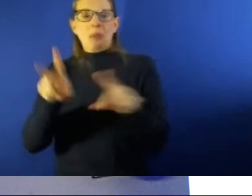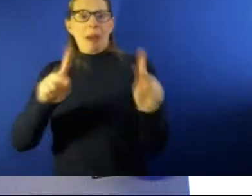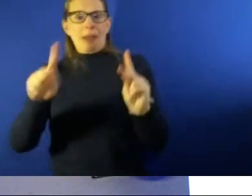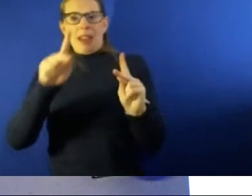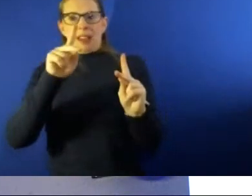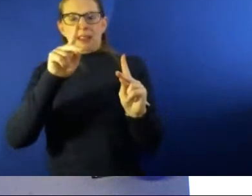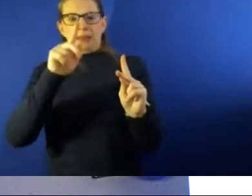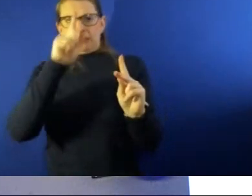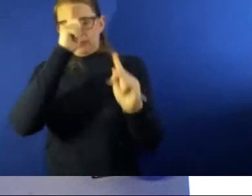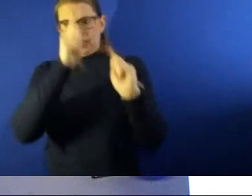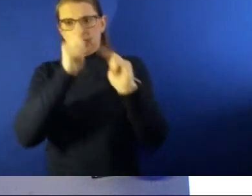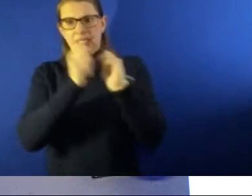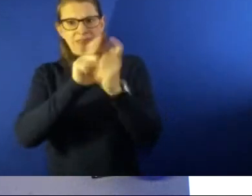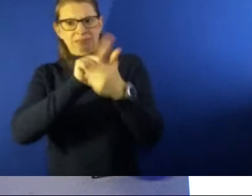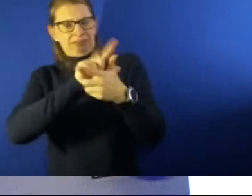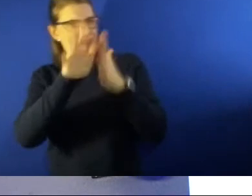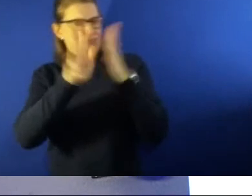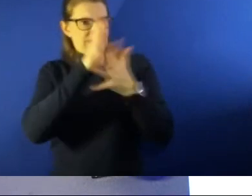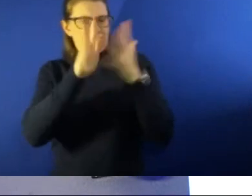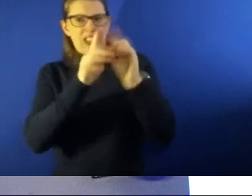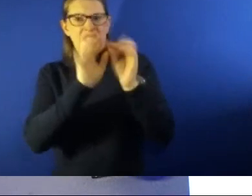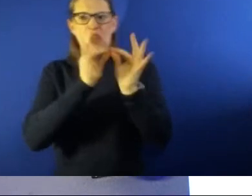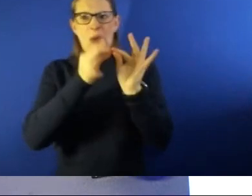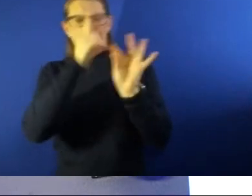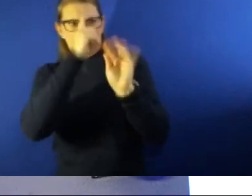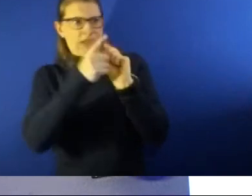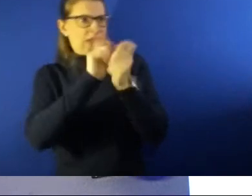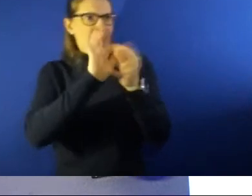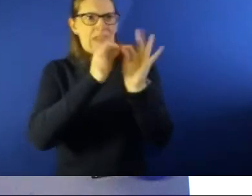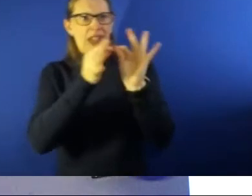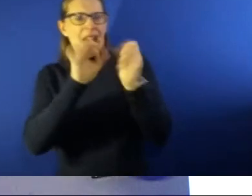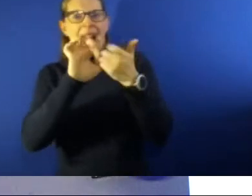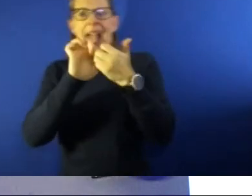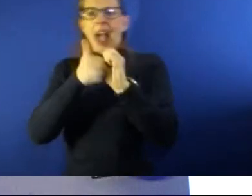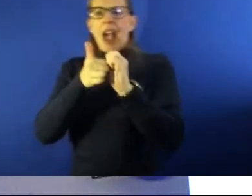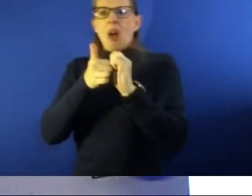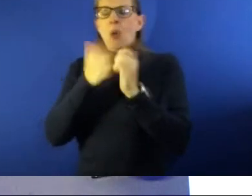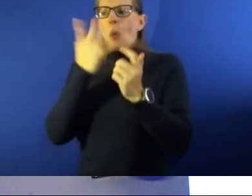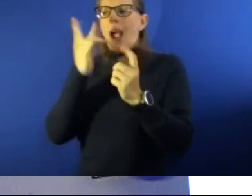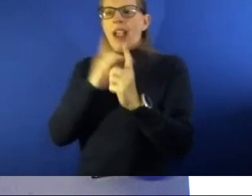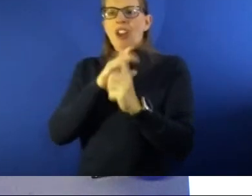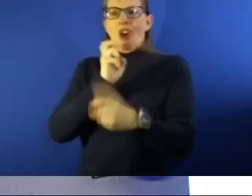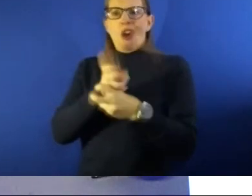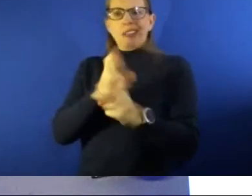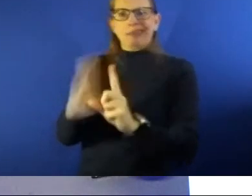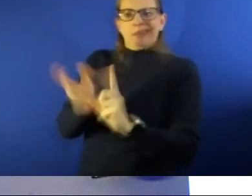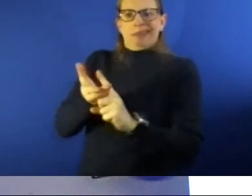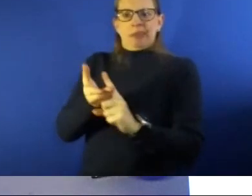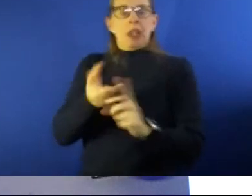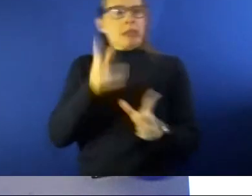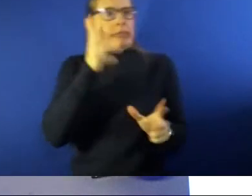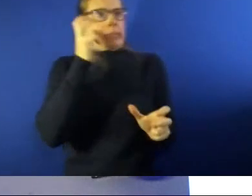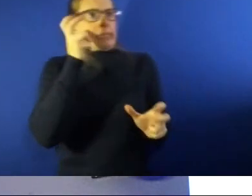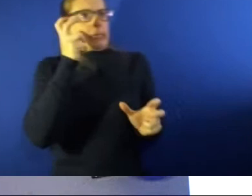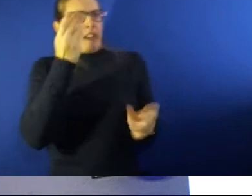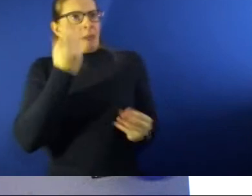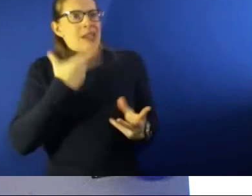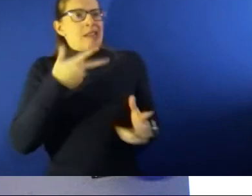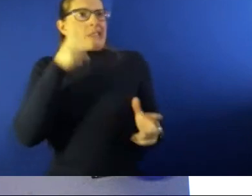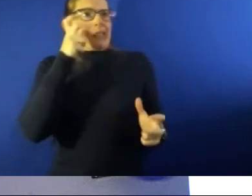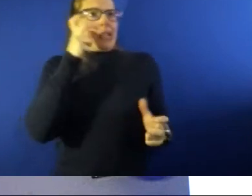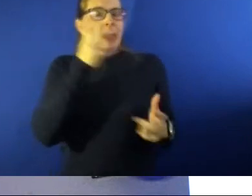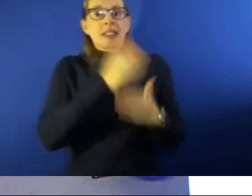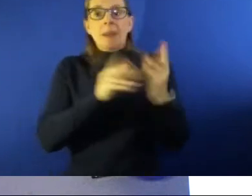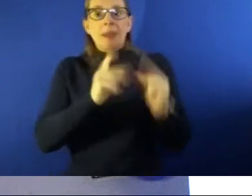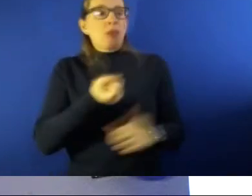so difficult to get through to certain people? Some people just need more information and they're taking it in, and then some people just resist. But what